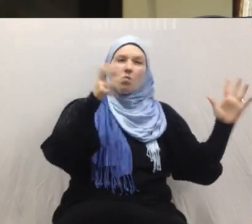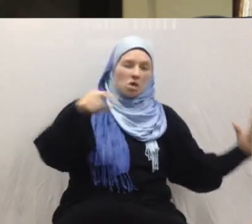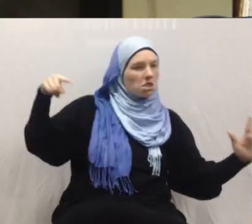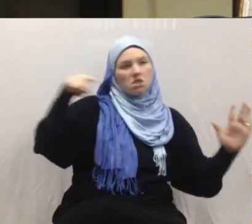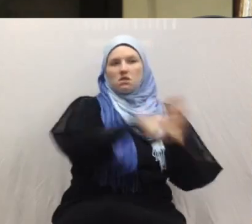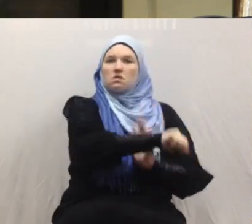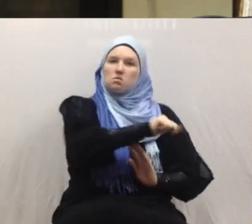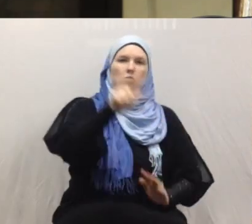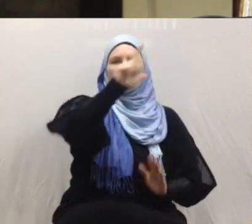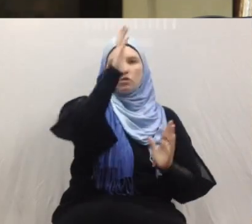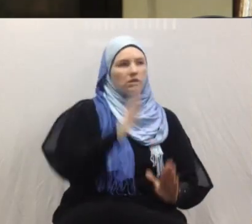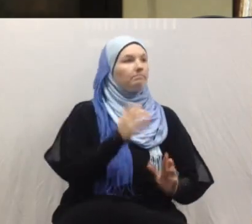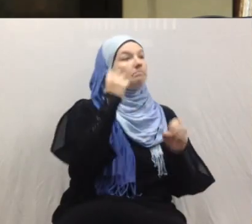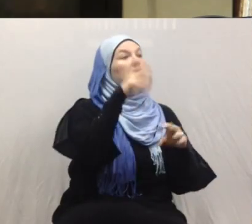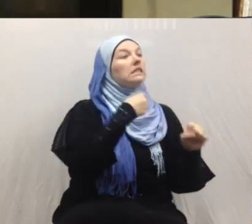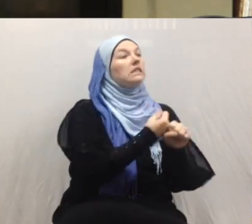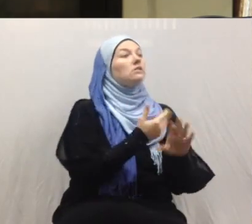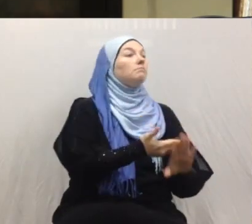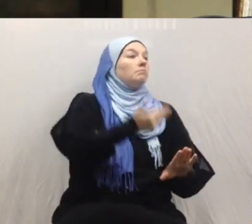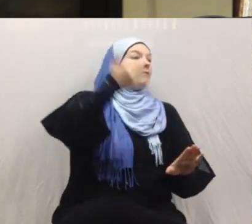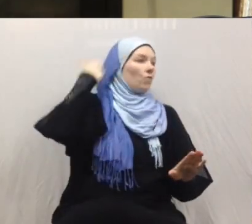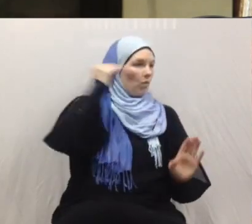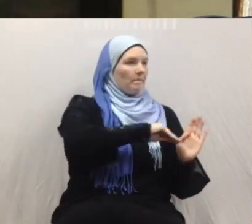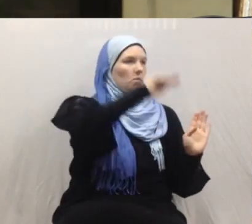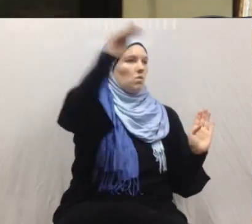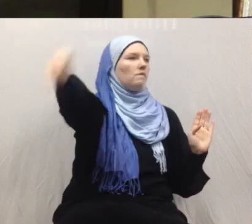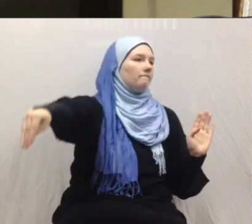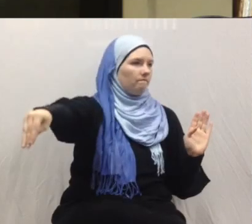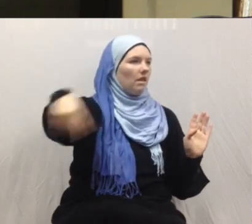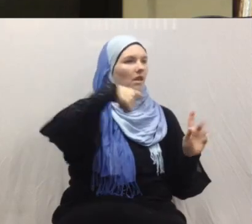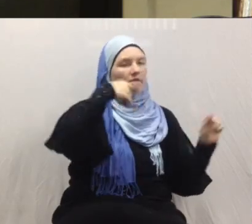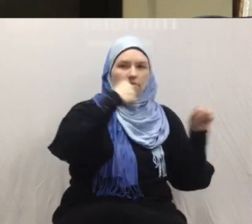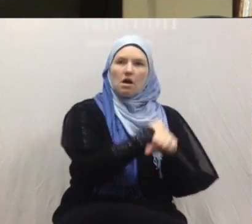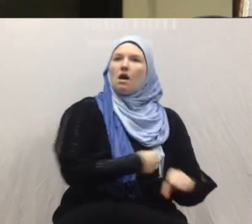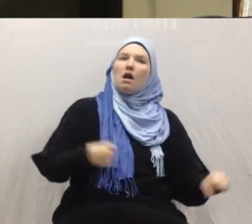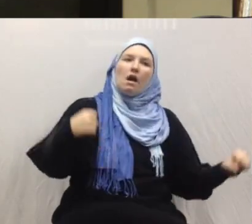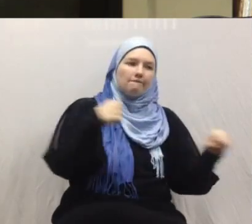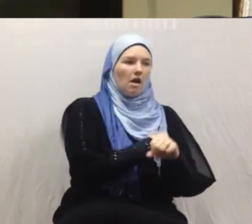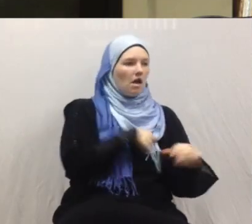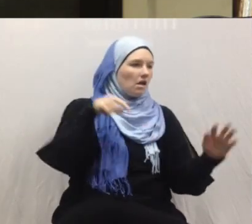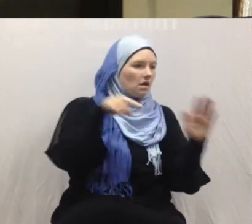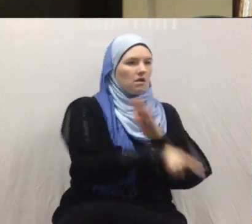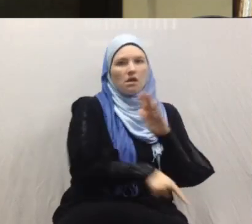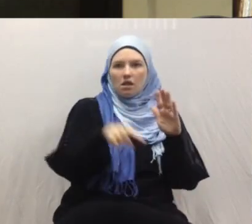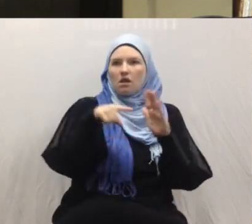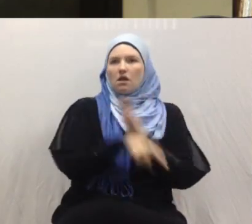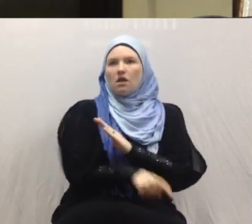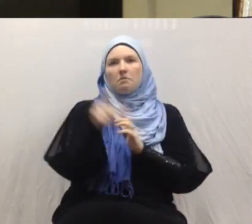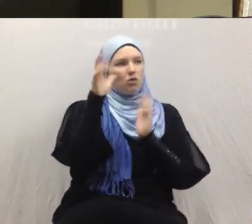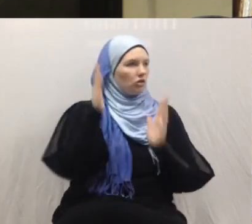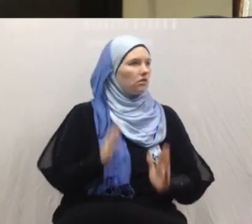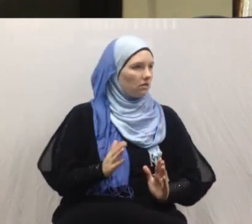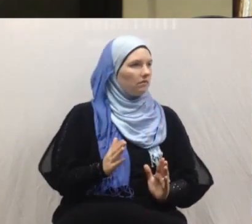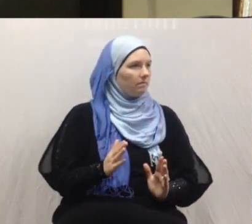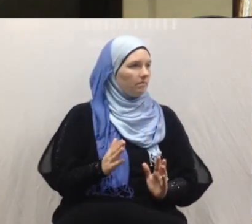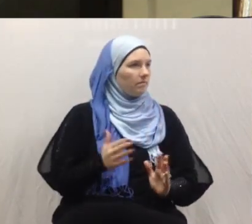went to Medina, years before the Hijrah, they were fighting and killing and persecuting Muslims,